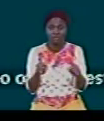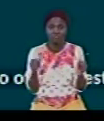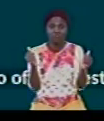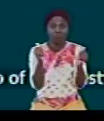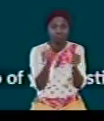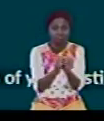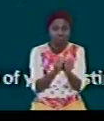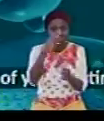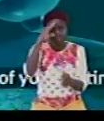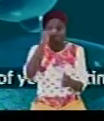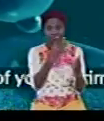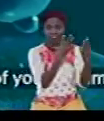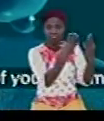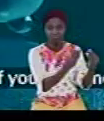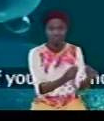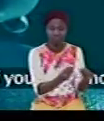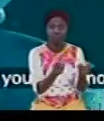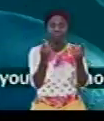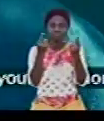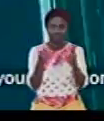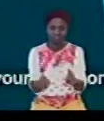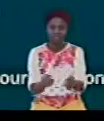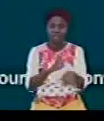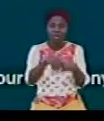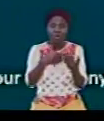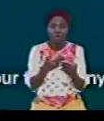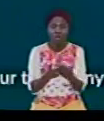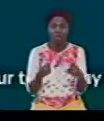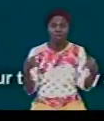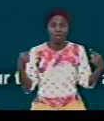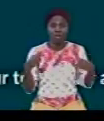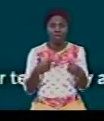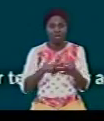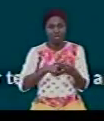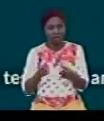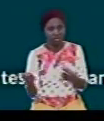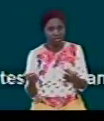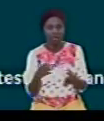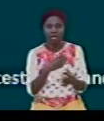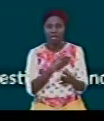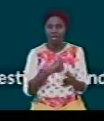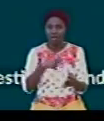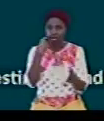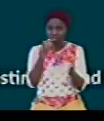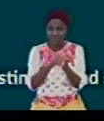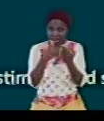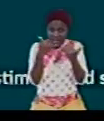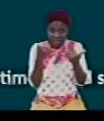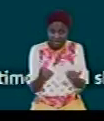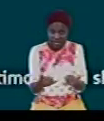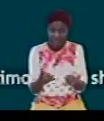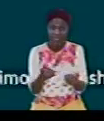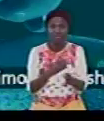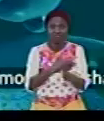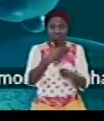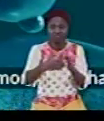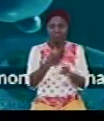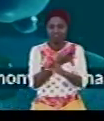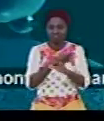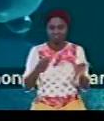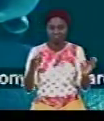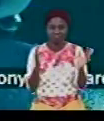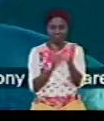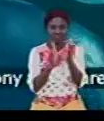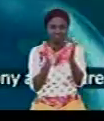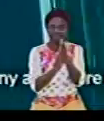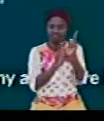came. All the pains vanished, and Arole says, I am now completely free. Praise the